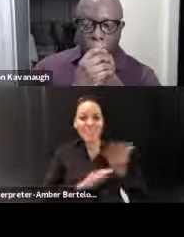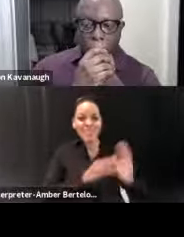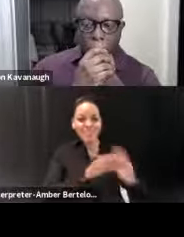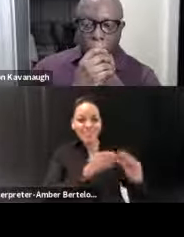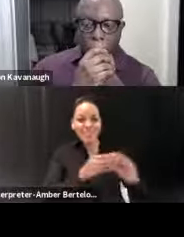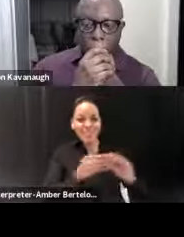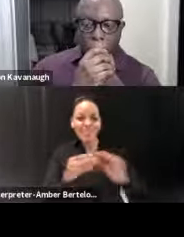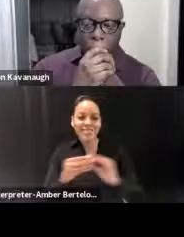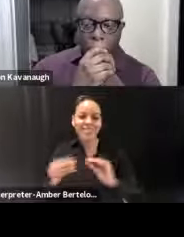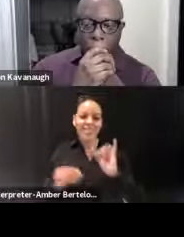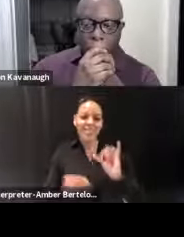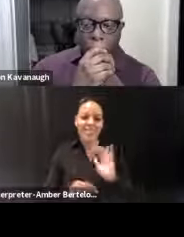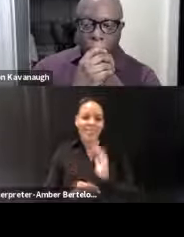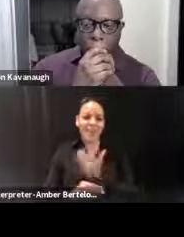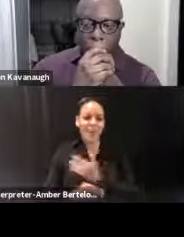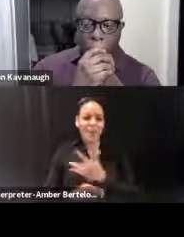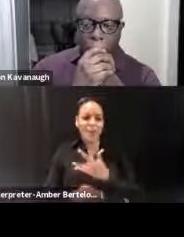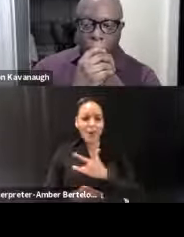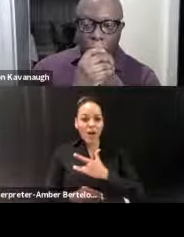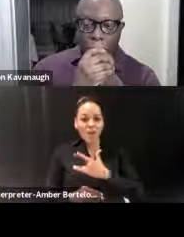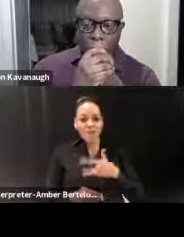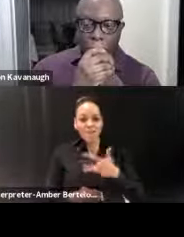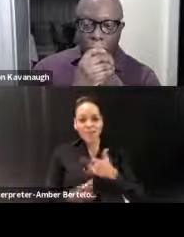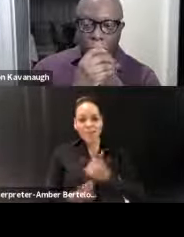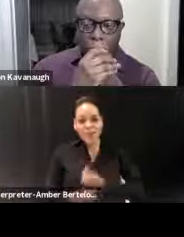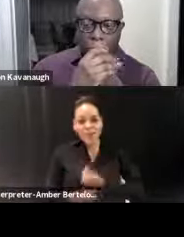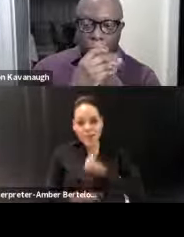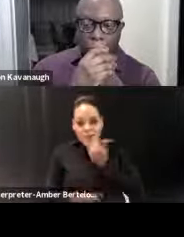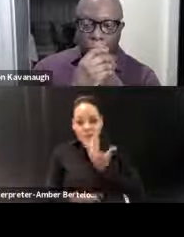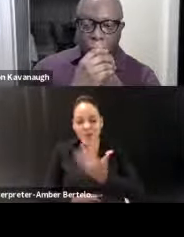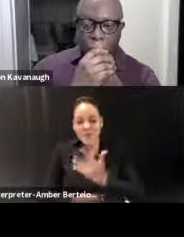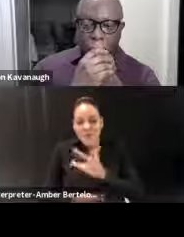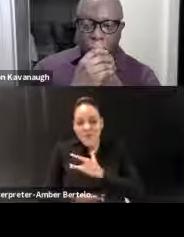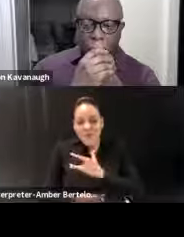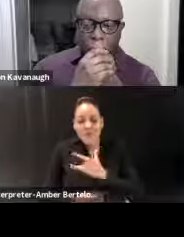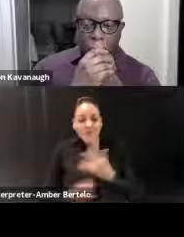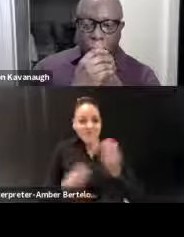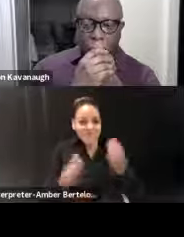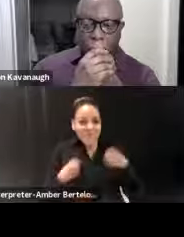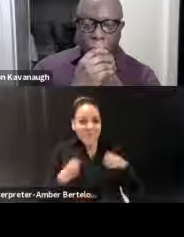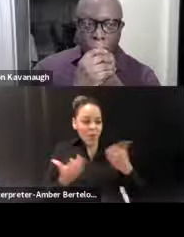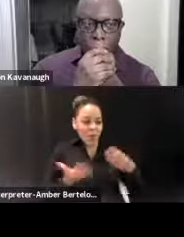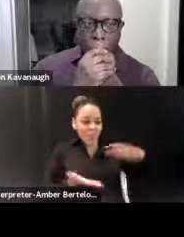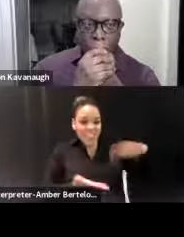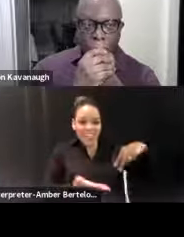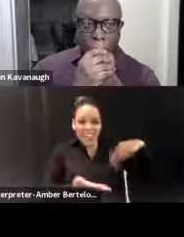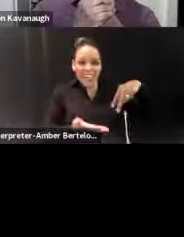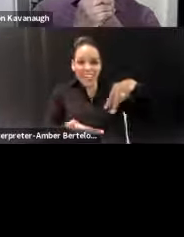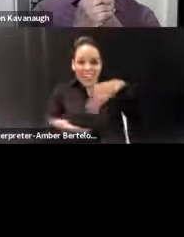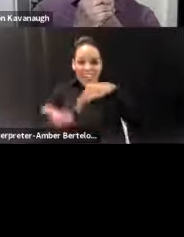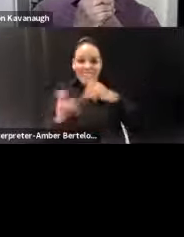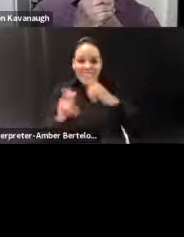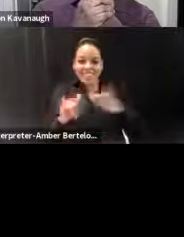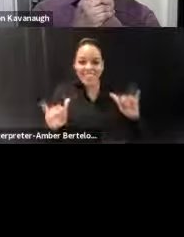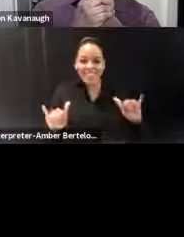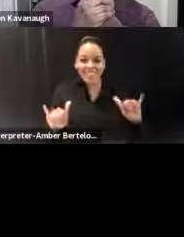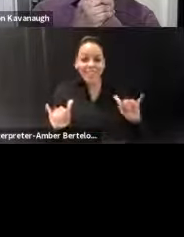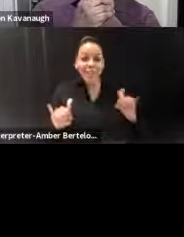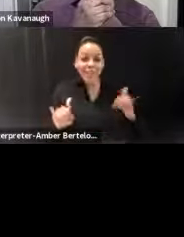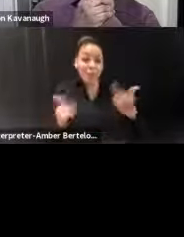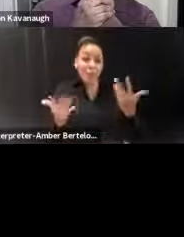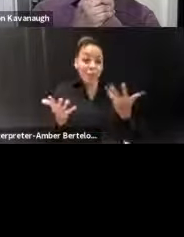that just warm our hearts. And as somebody said, they make us want to dance at the same time that we